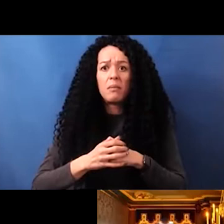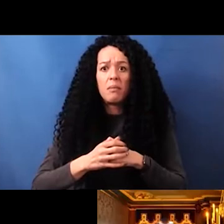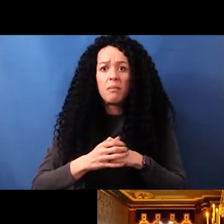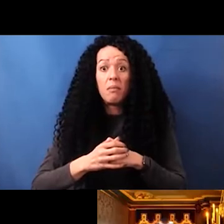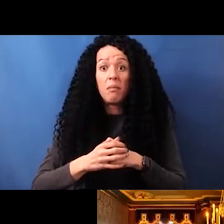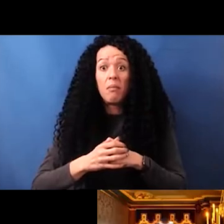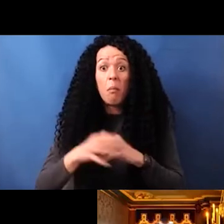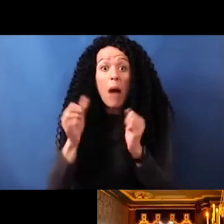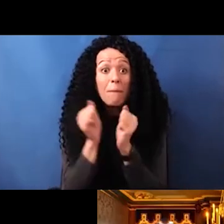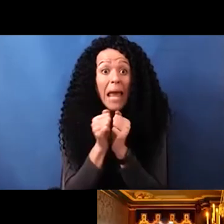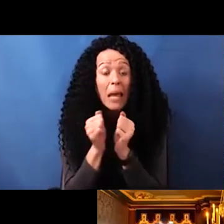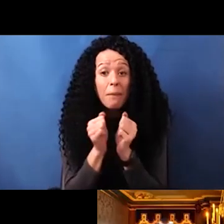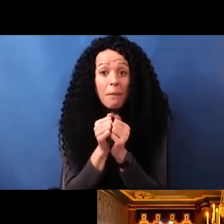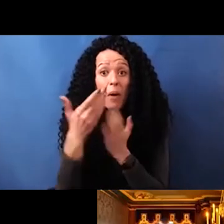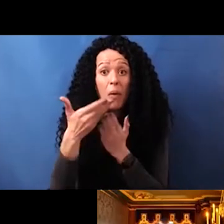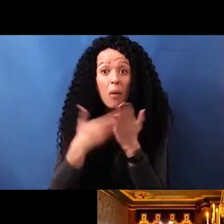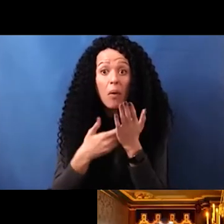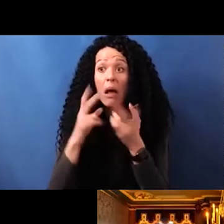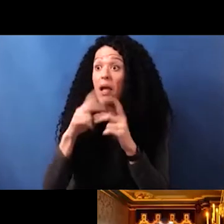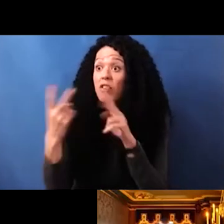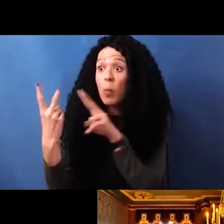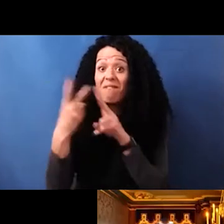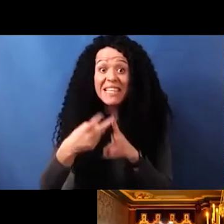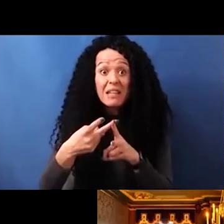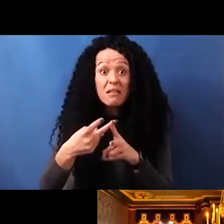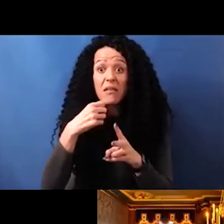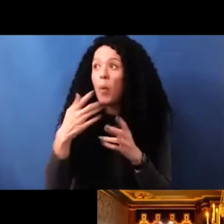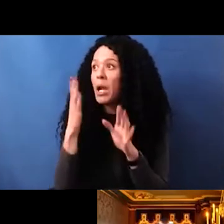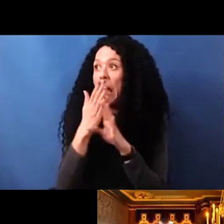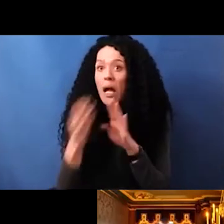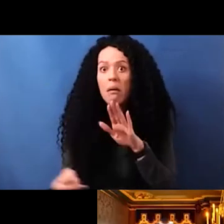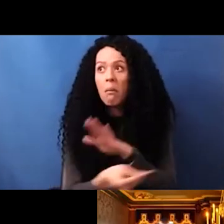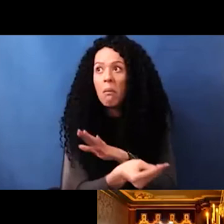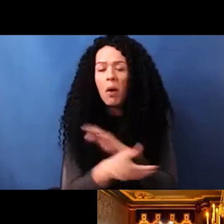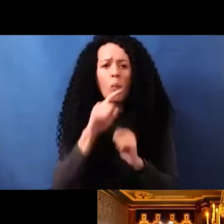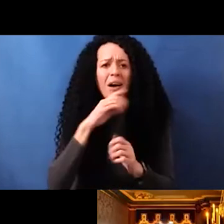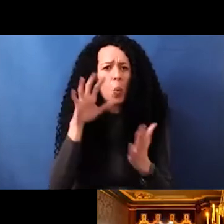my papers when someone came to the door, lest anyone should discover my secret.